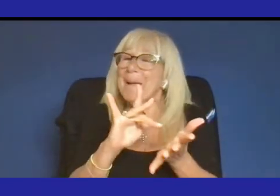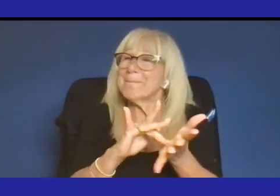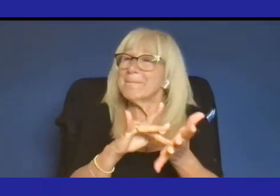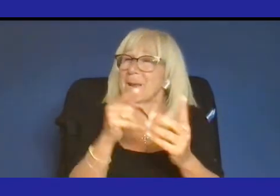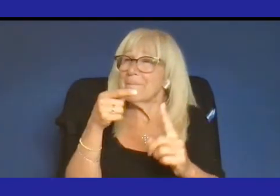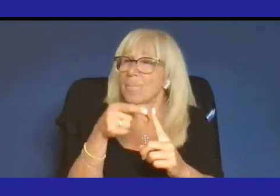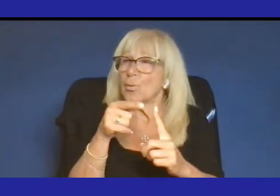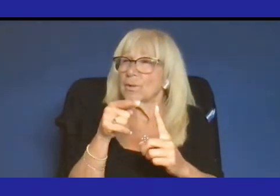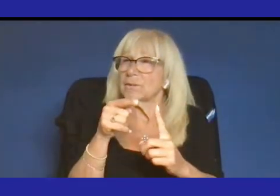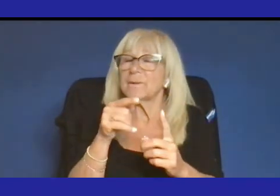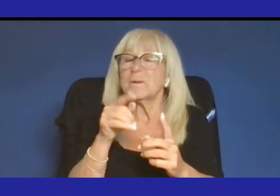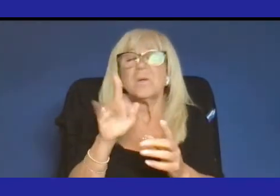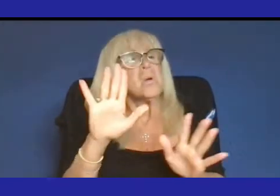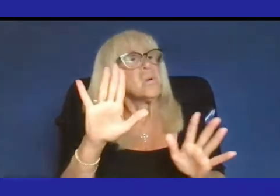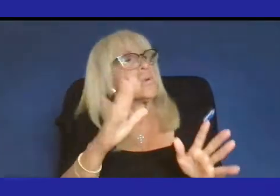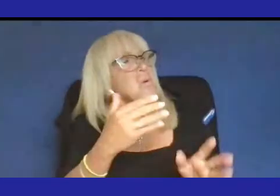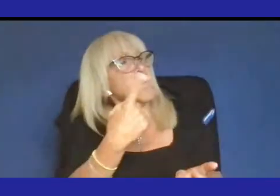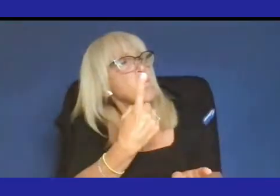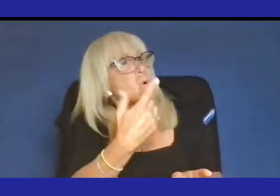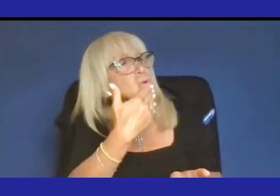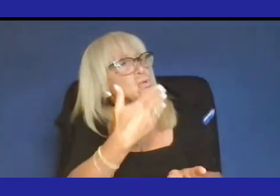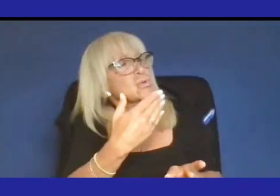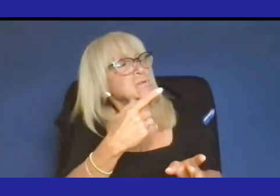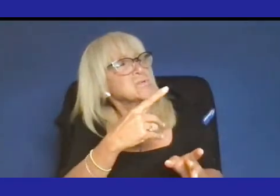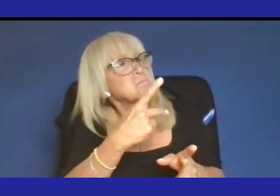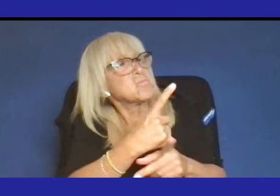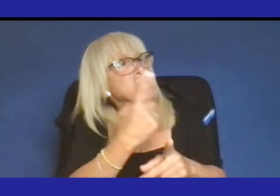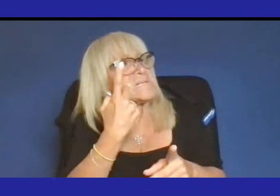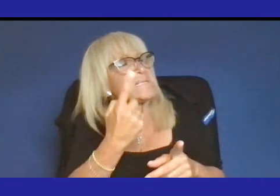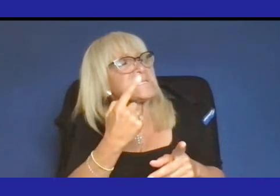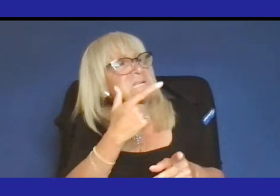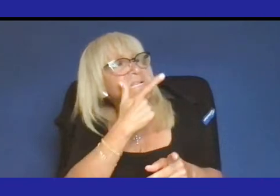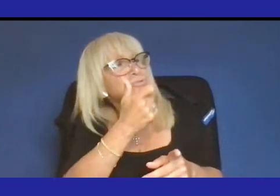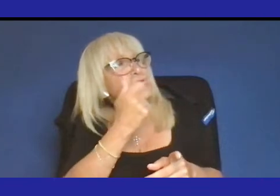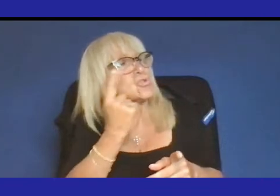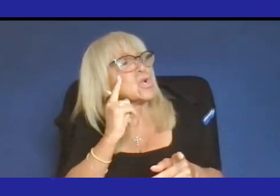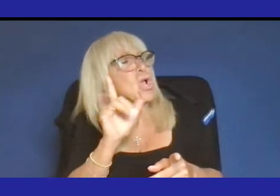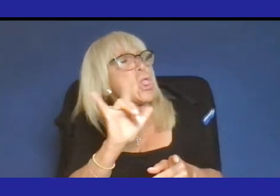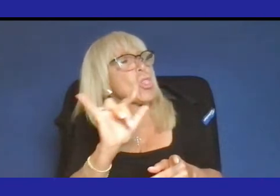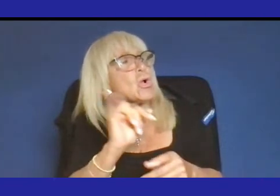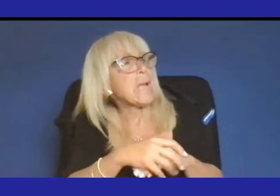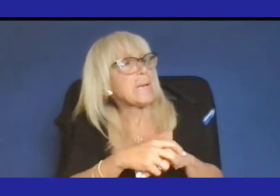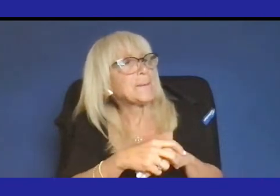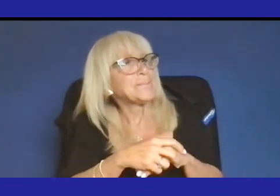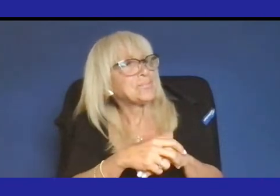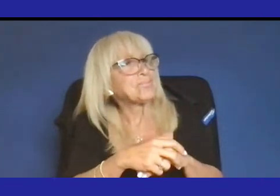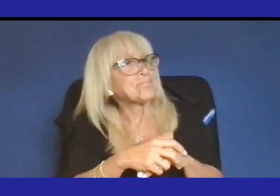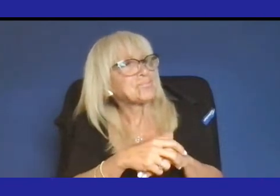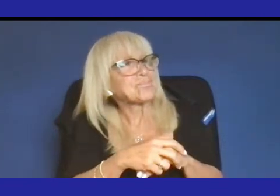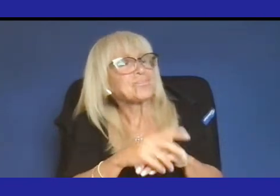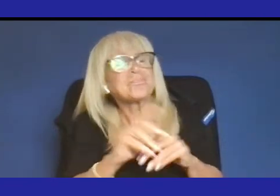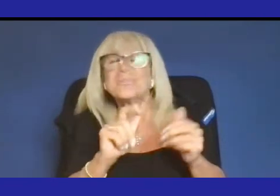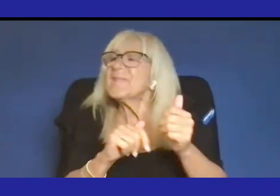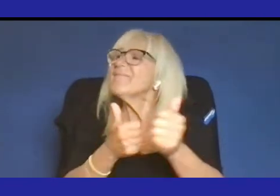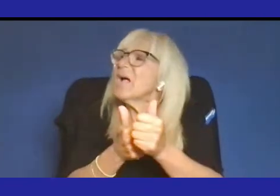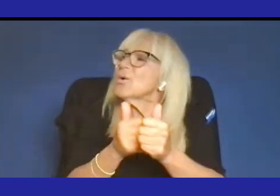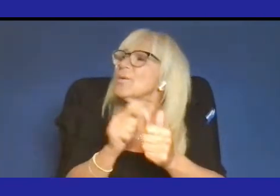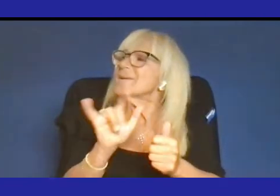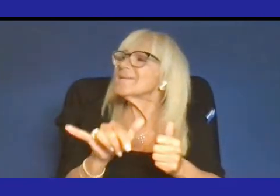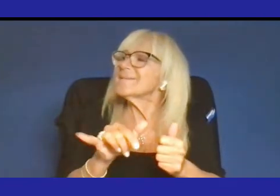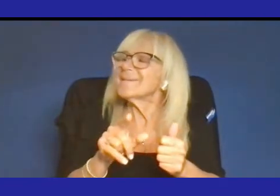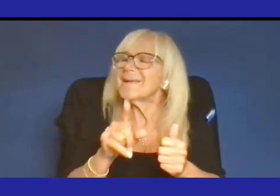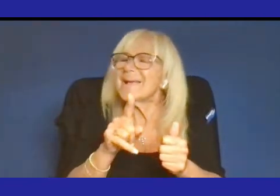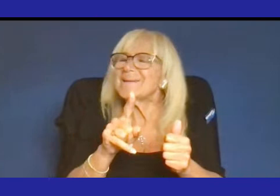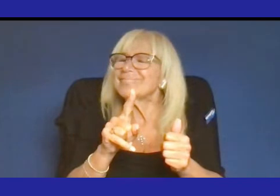it's appropriate, it'd be interesting to know what they look like, to get Yeah. a flavor for how this thing. Follow up on that, which is like, and refresh my memory on